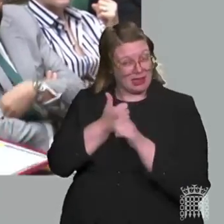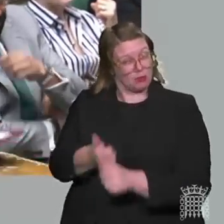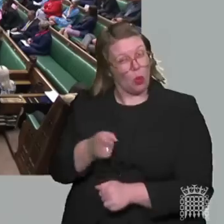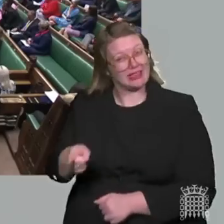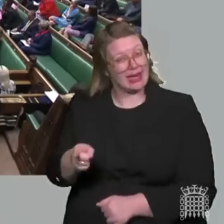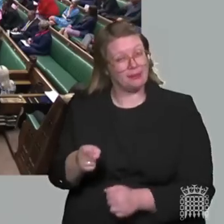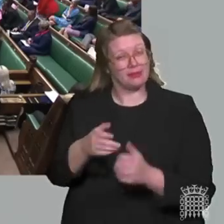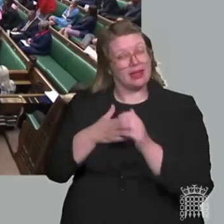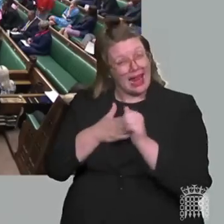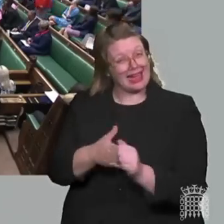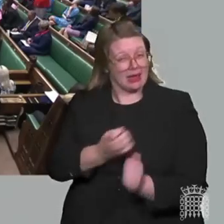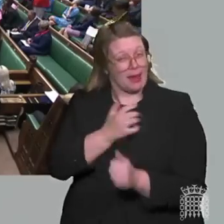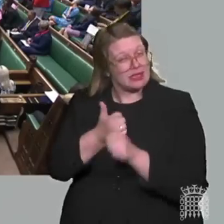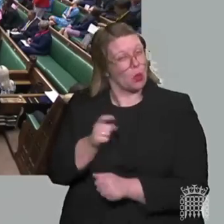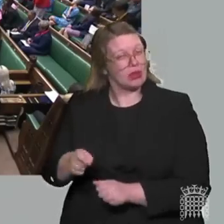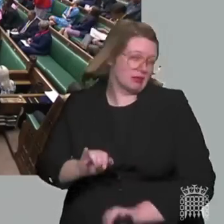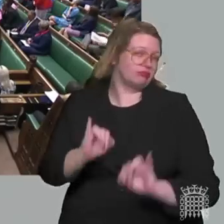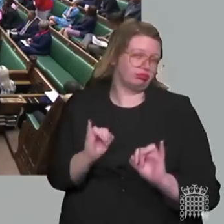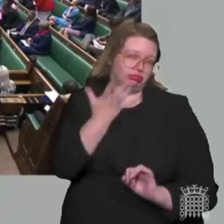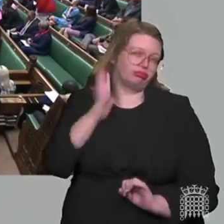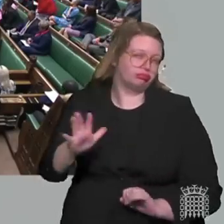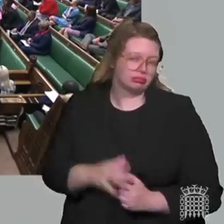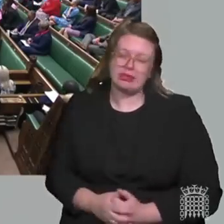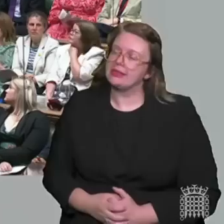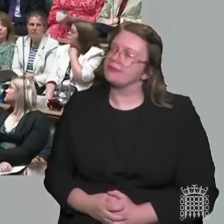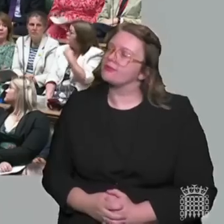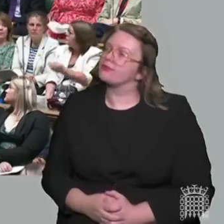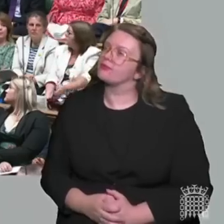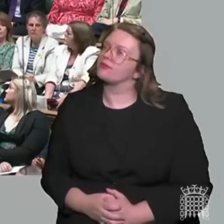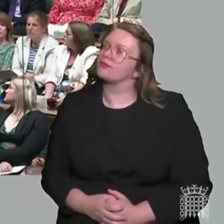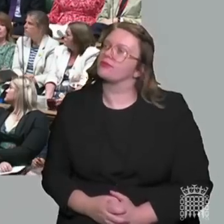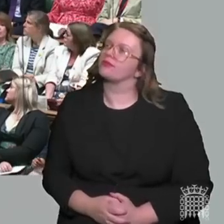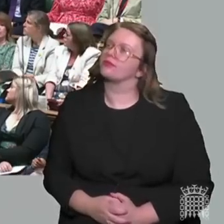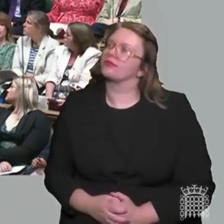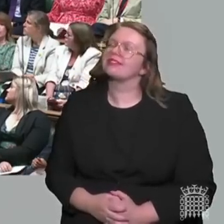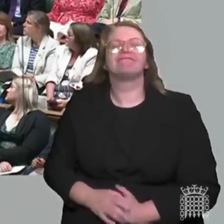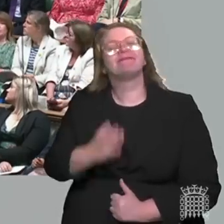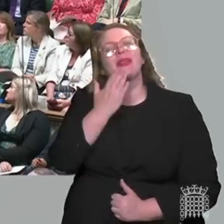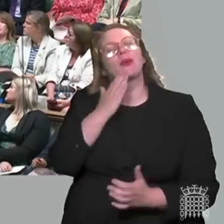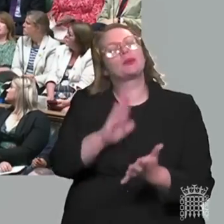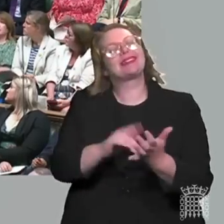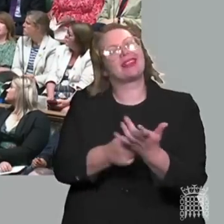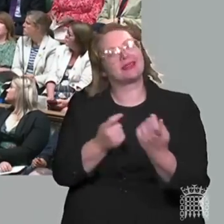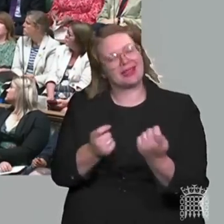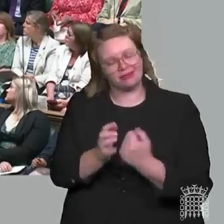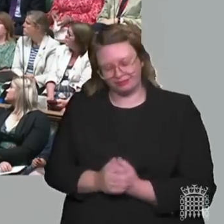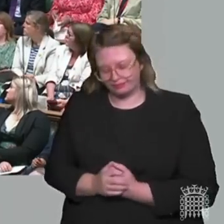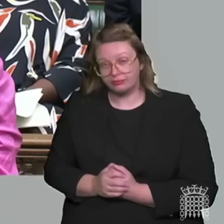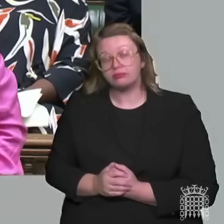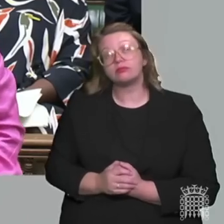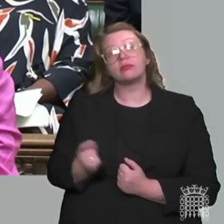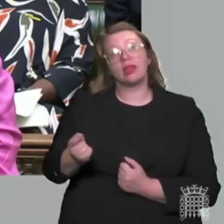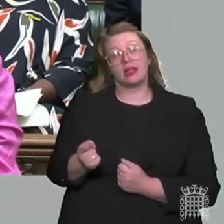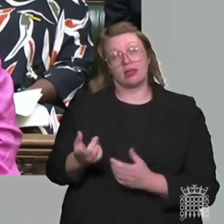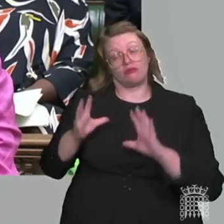Opposition. Kim Johnson. Thank you, Mr. Speaker. Prime Minister, new data from the End Child Poverty